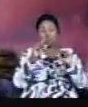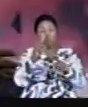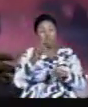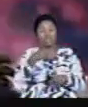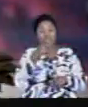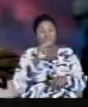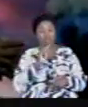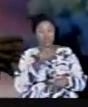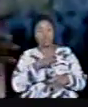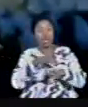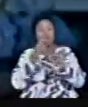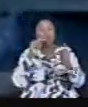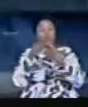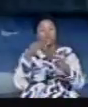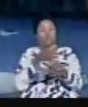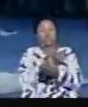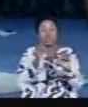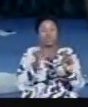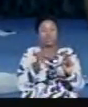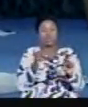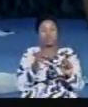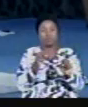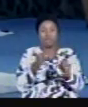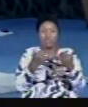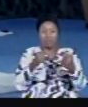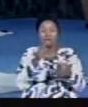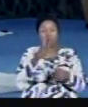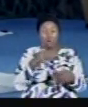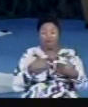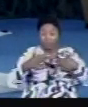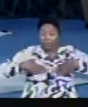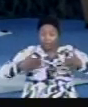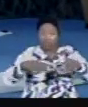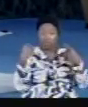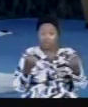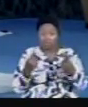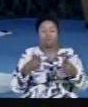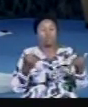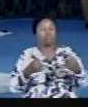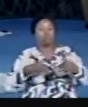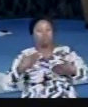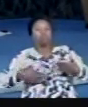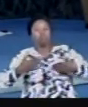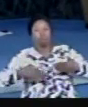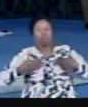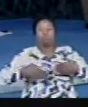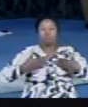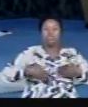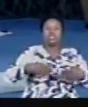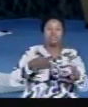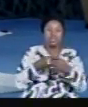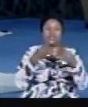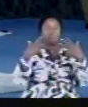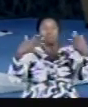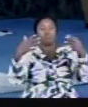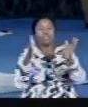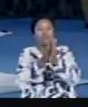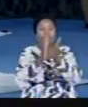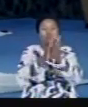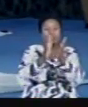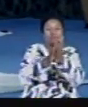of salvation, you have confessed your sin, rejoice, rejoice, rejoice, start clapping, start clapping. Then you have